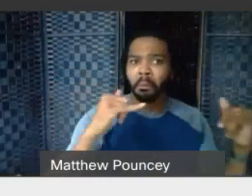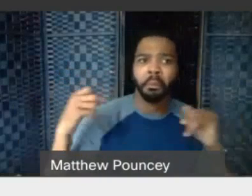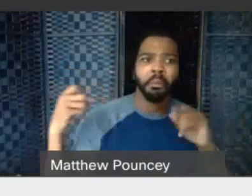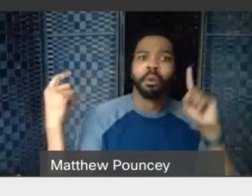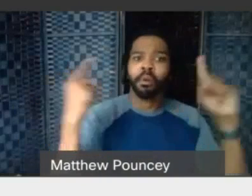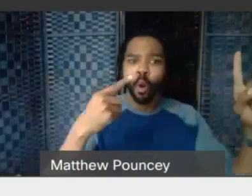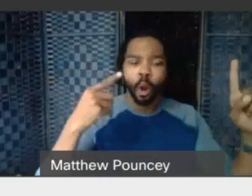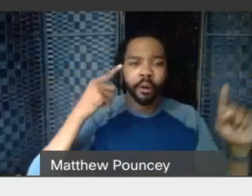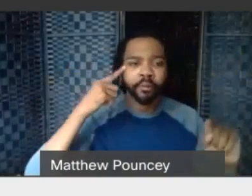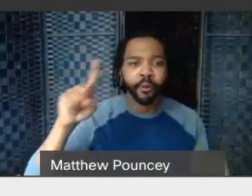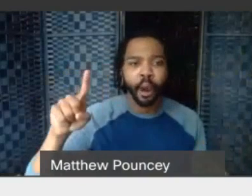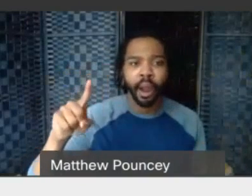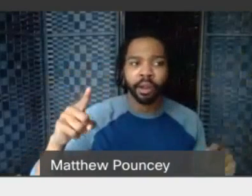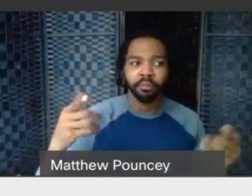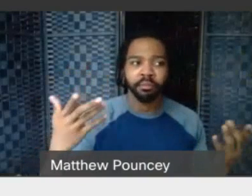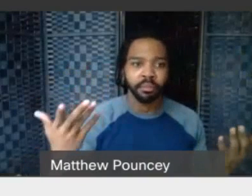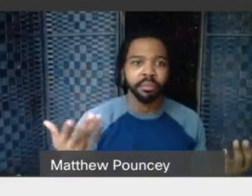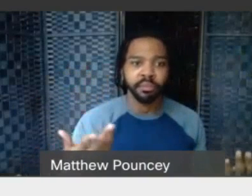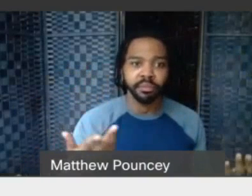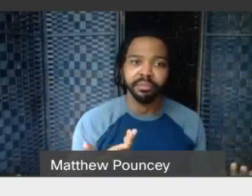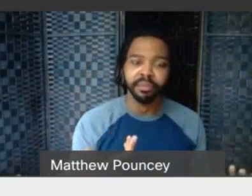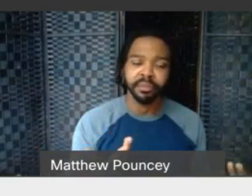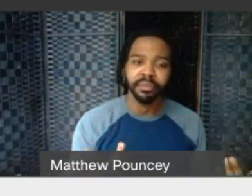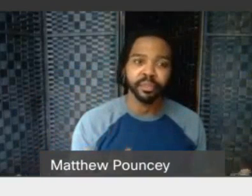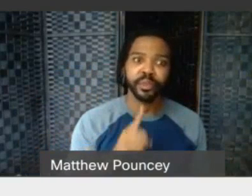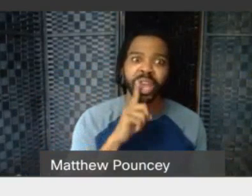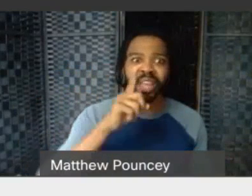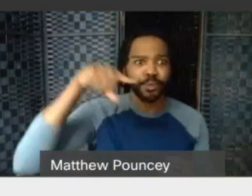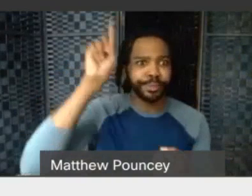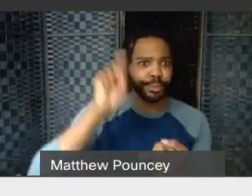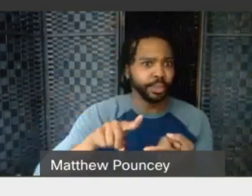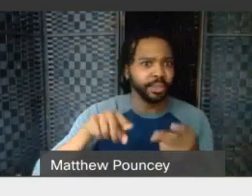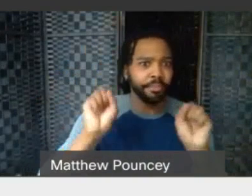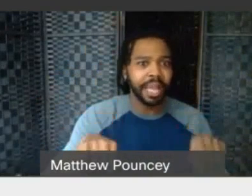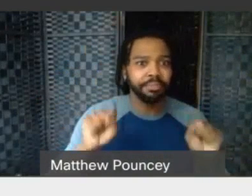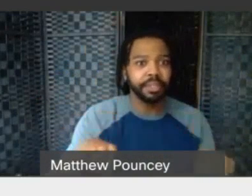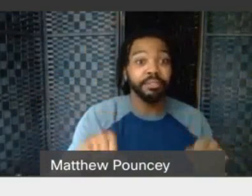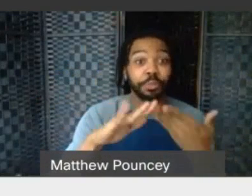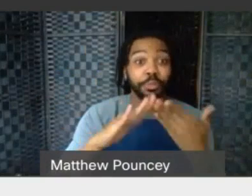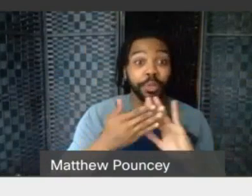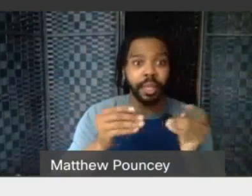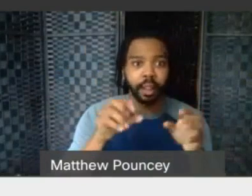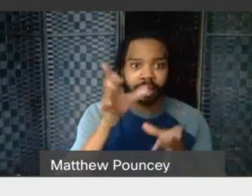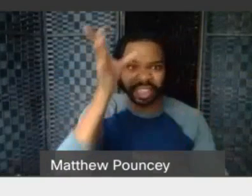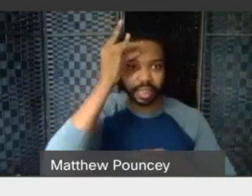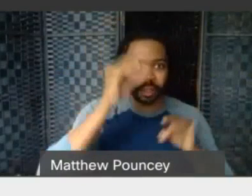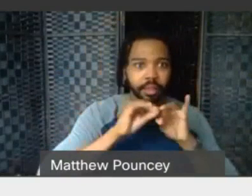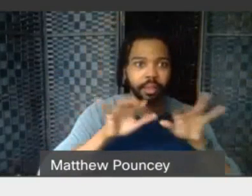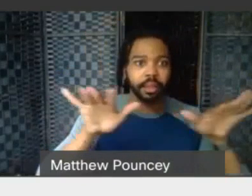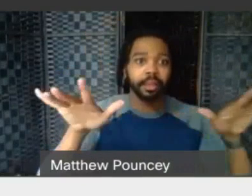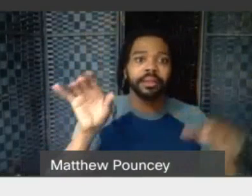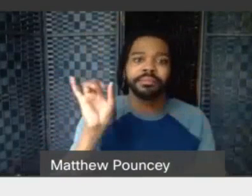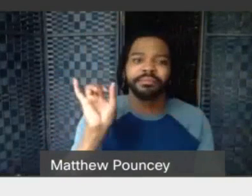of, have really reducing the possibility of community spread.